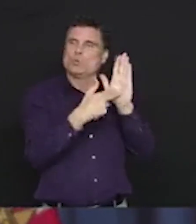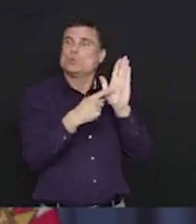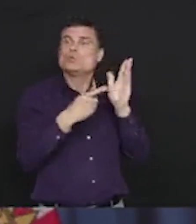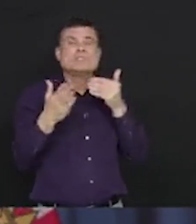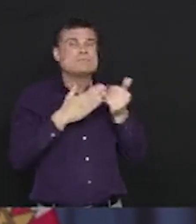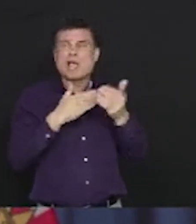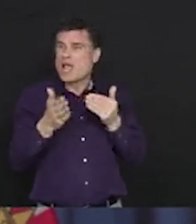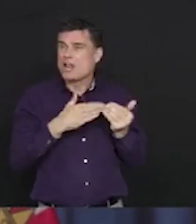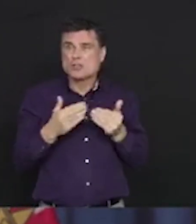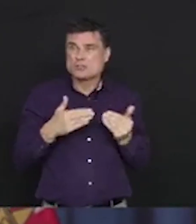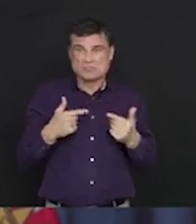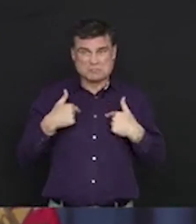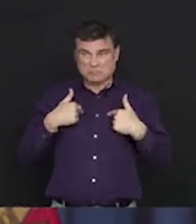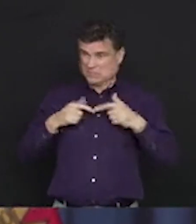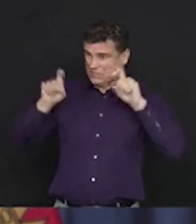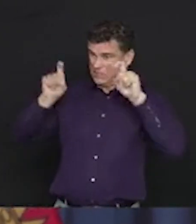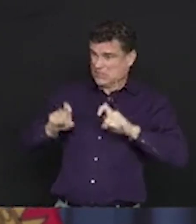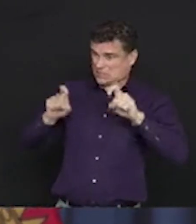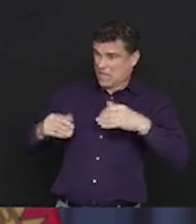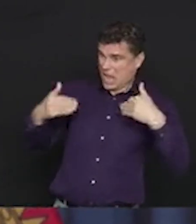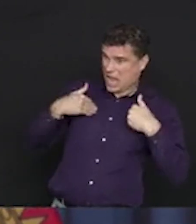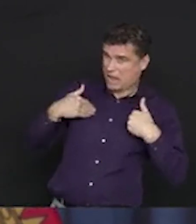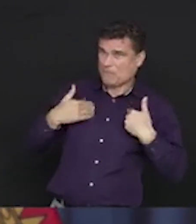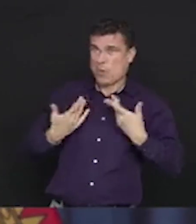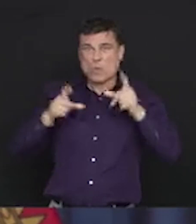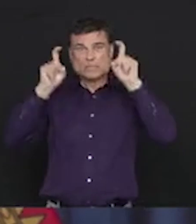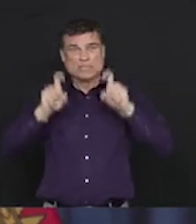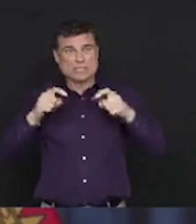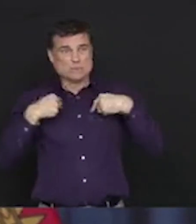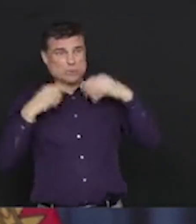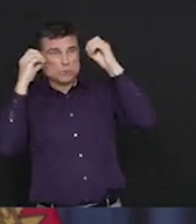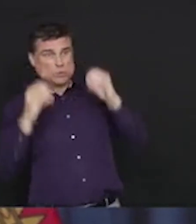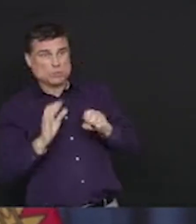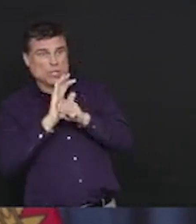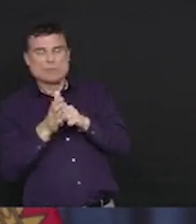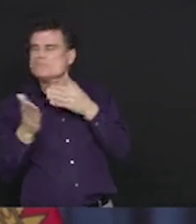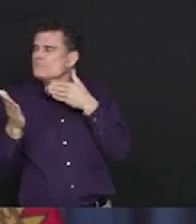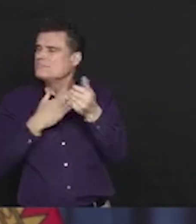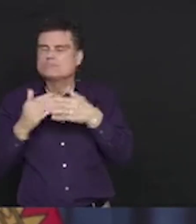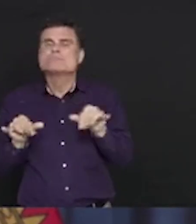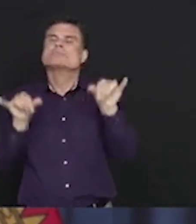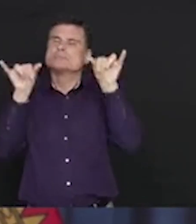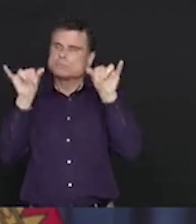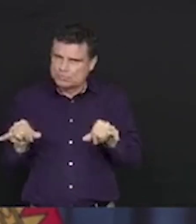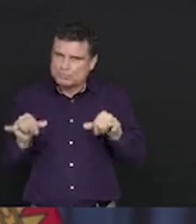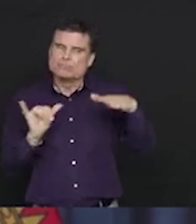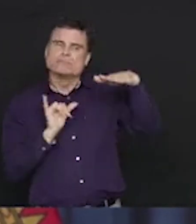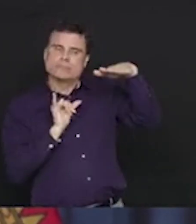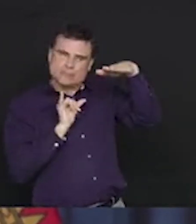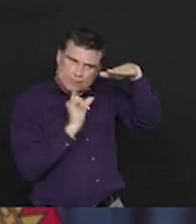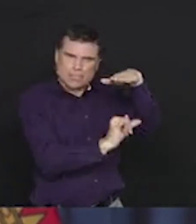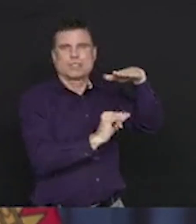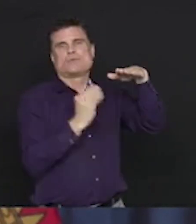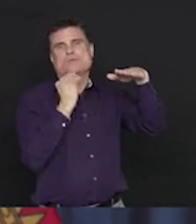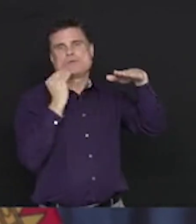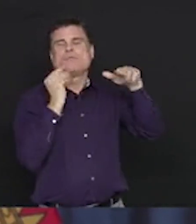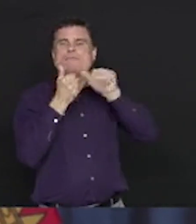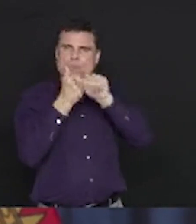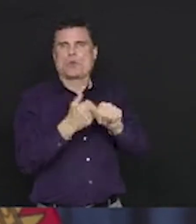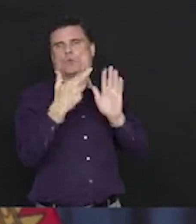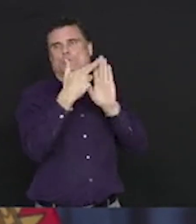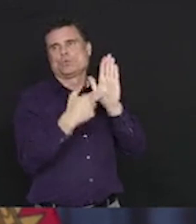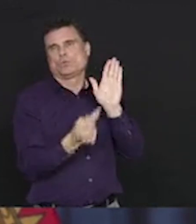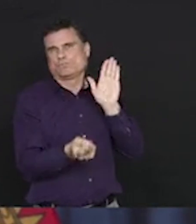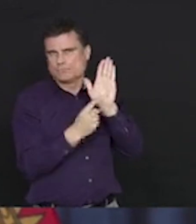Nothing to add to anything Dr. Henry said, just the question I think you asked me. I think one of the things about British Columbia and the way